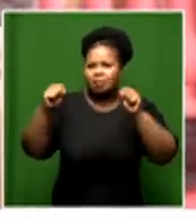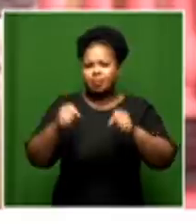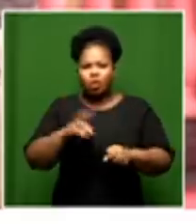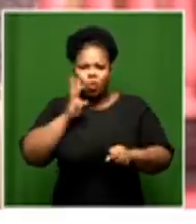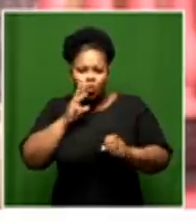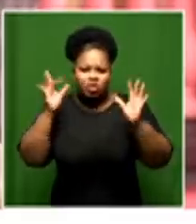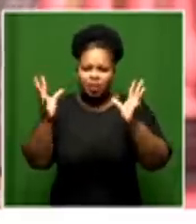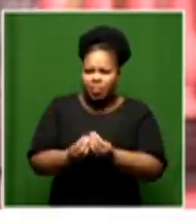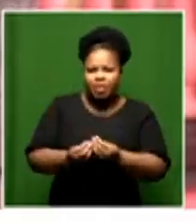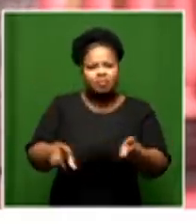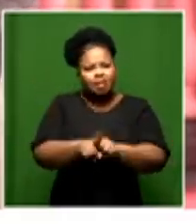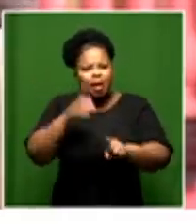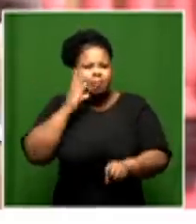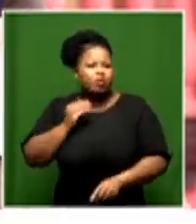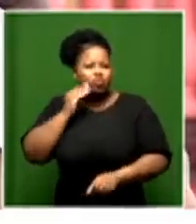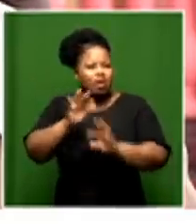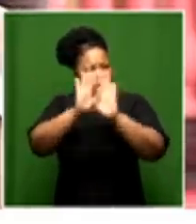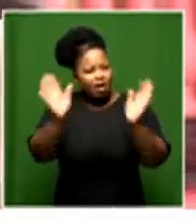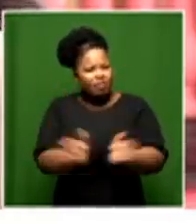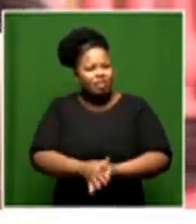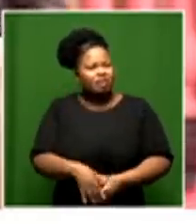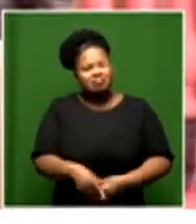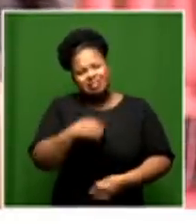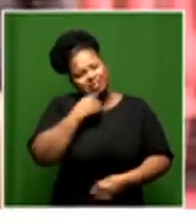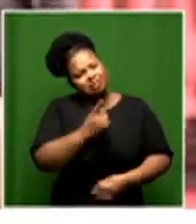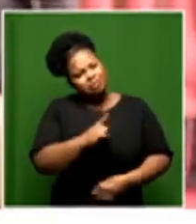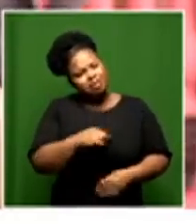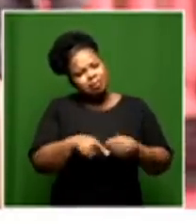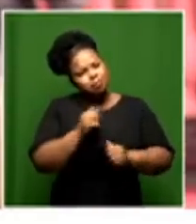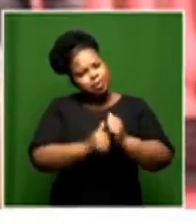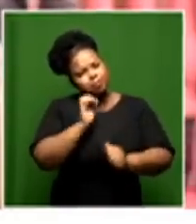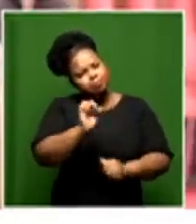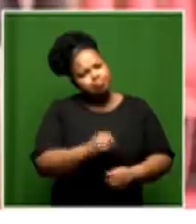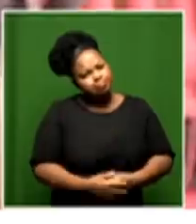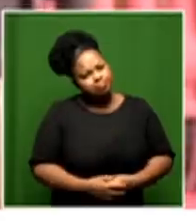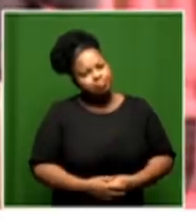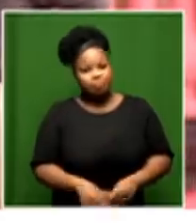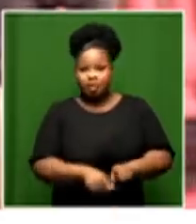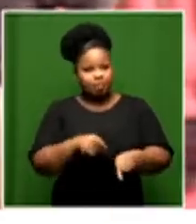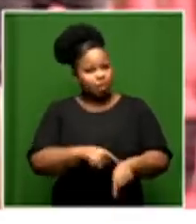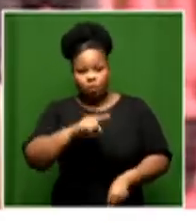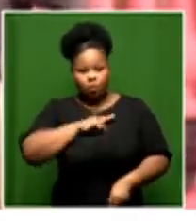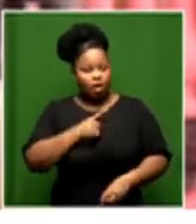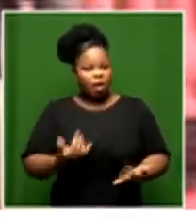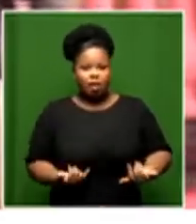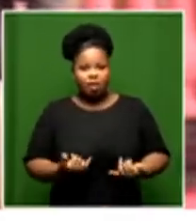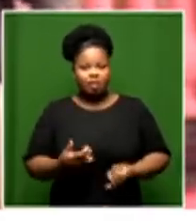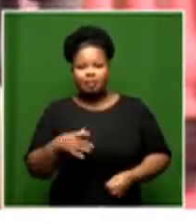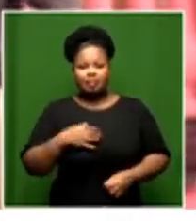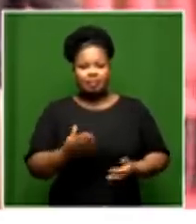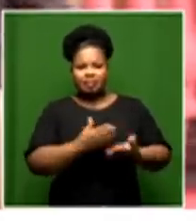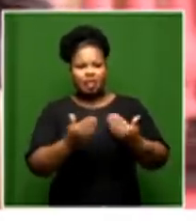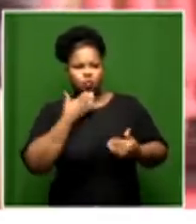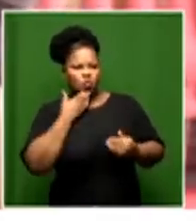water cuts were there. What does that say about your brother? And him not being part of those